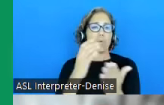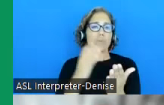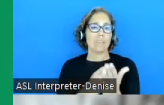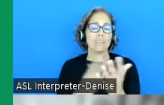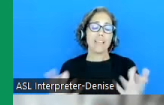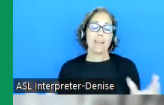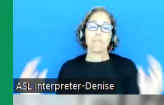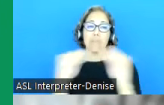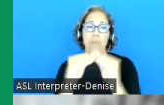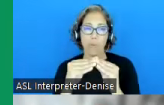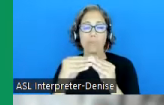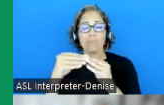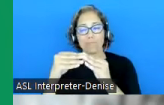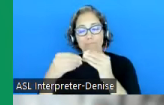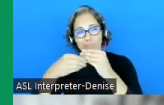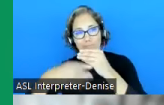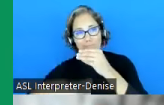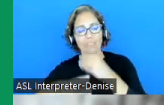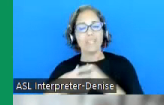Sign up today at